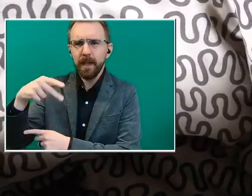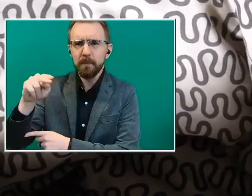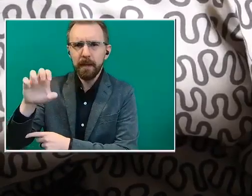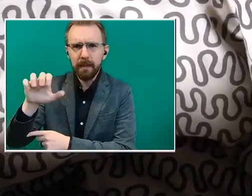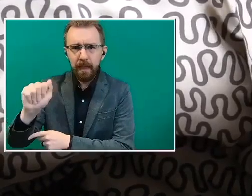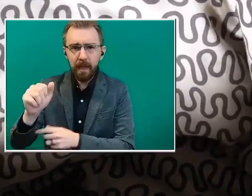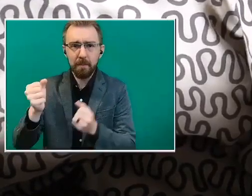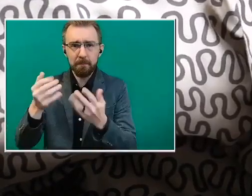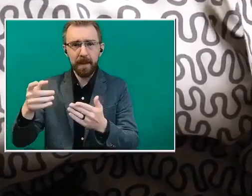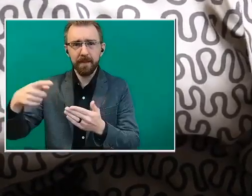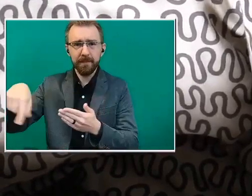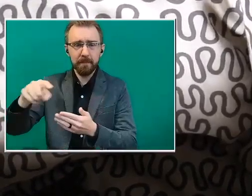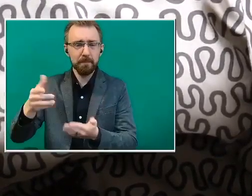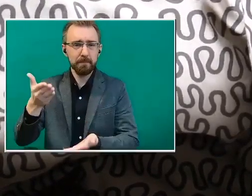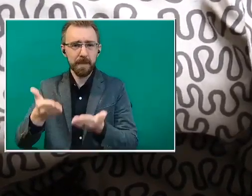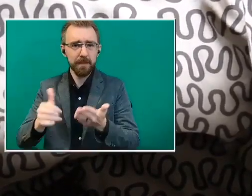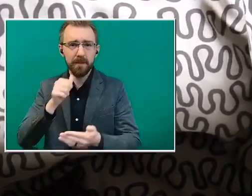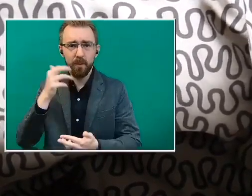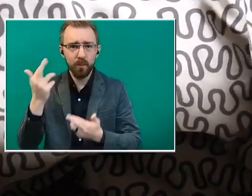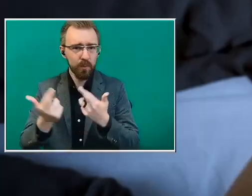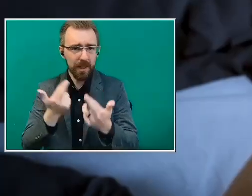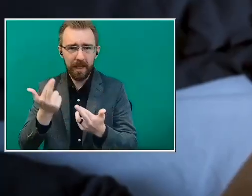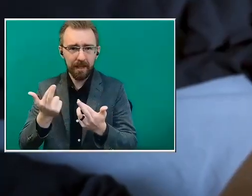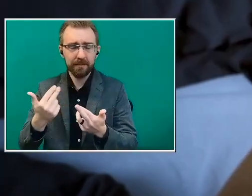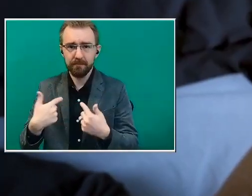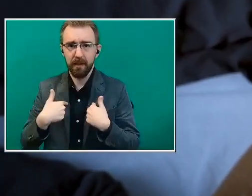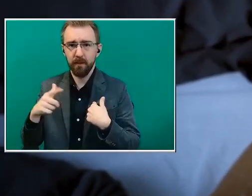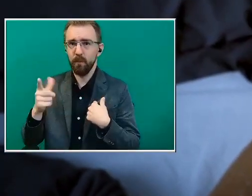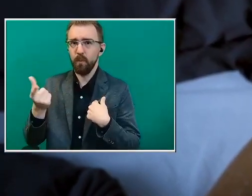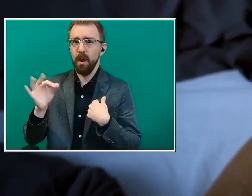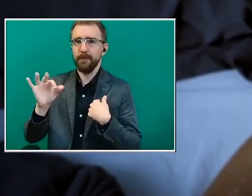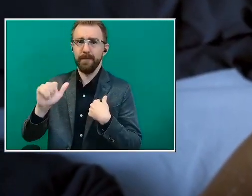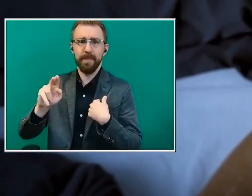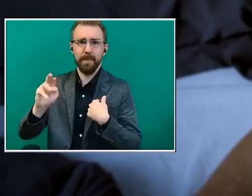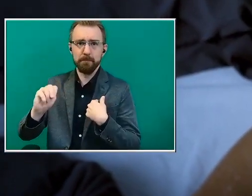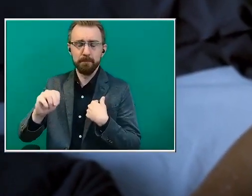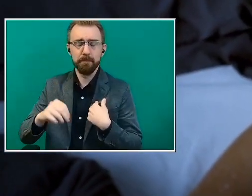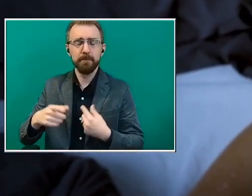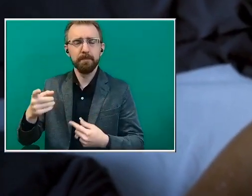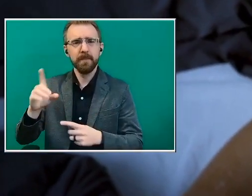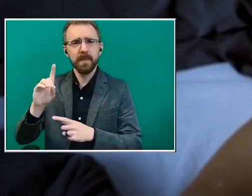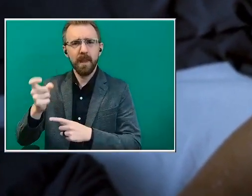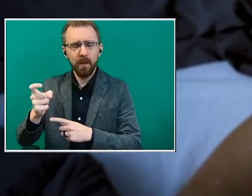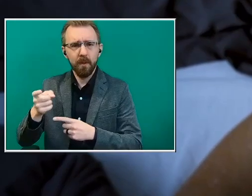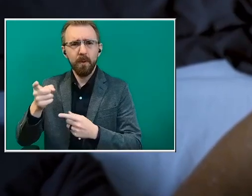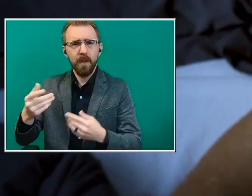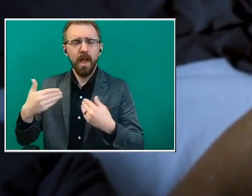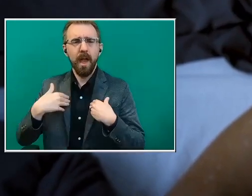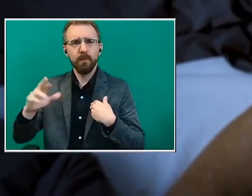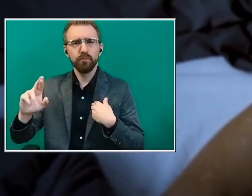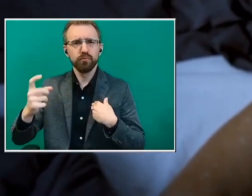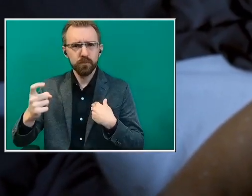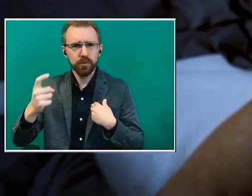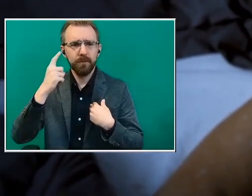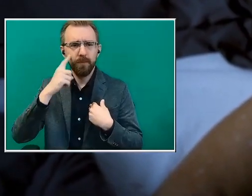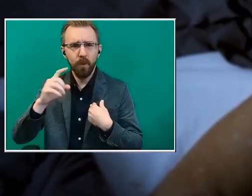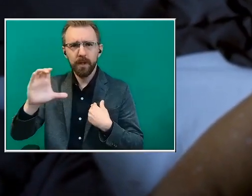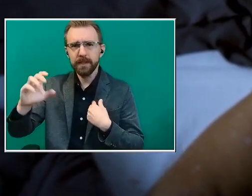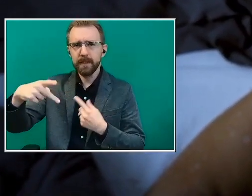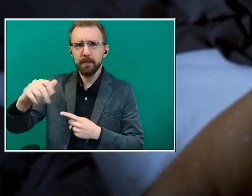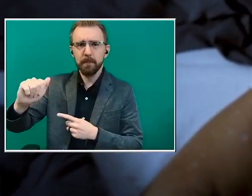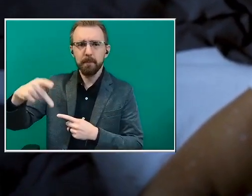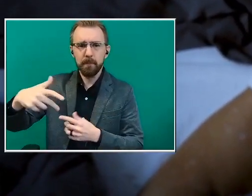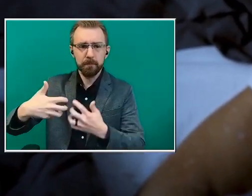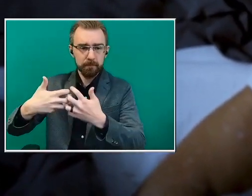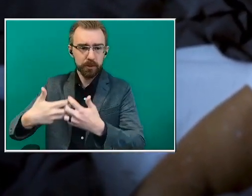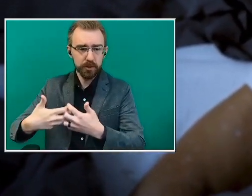may not realize it, and I was one of those. Once diagnosed, many patients end up with a prescription for a CPAP machine. Today, we're going to